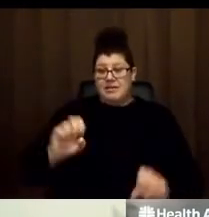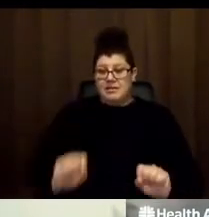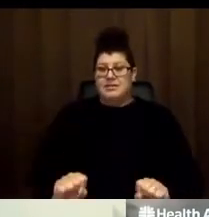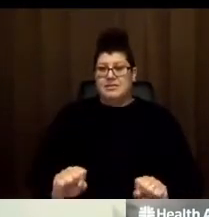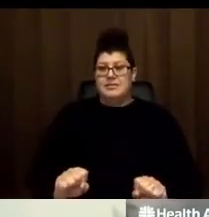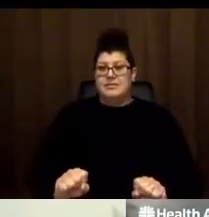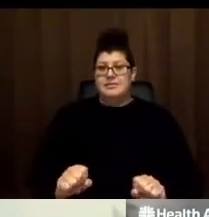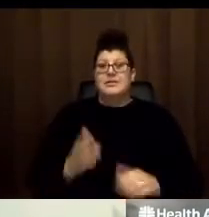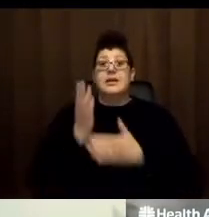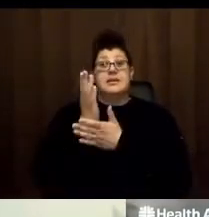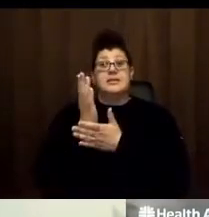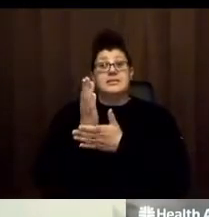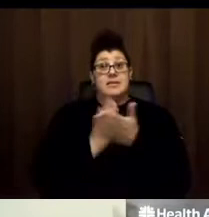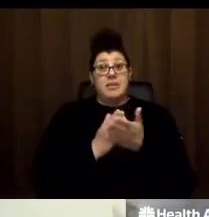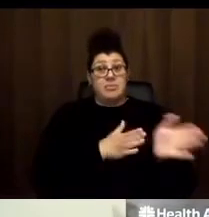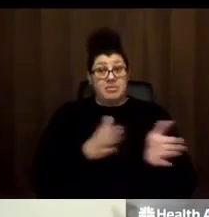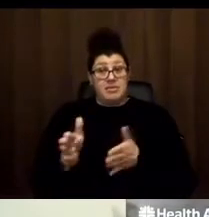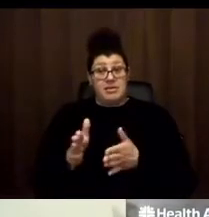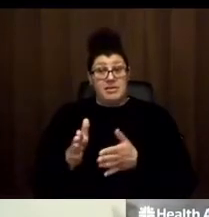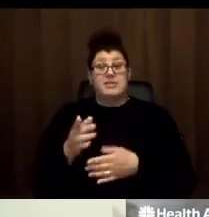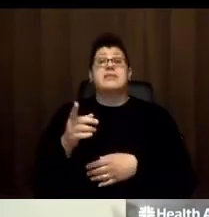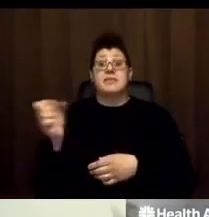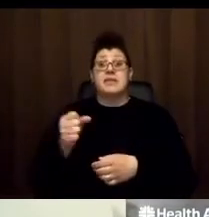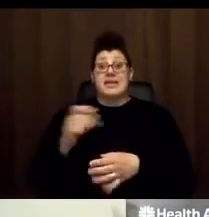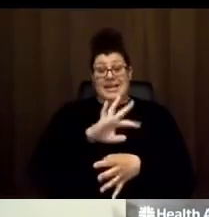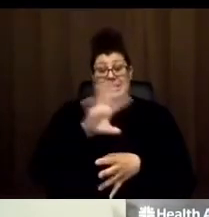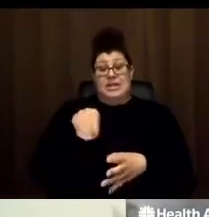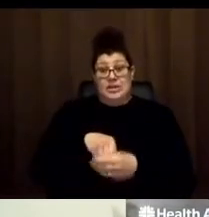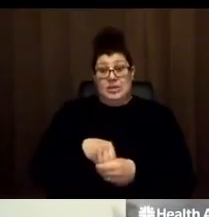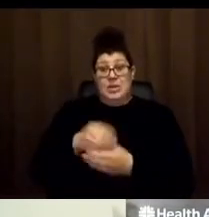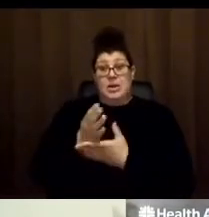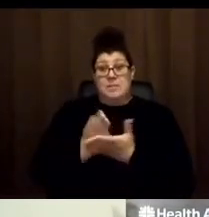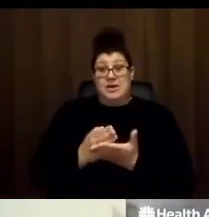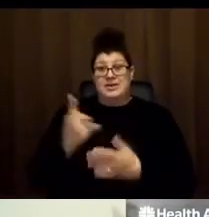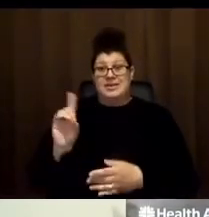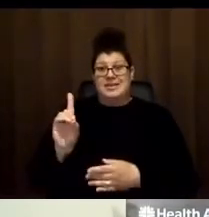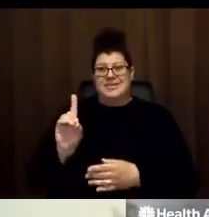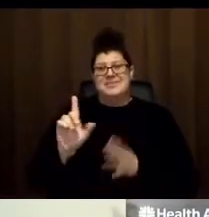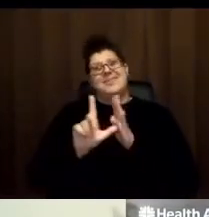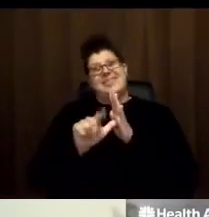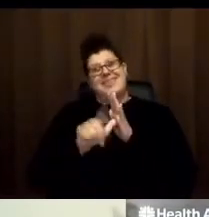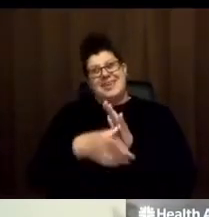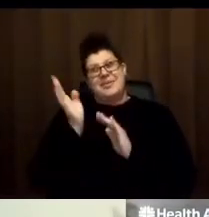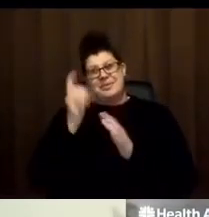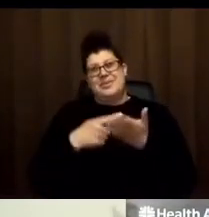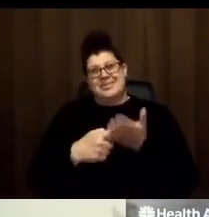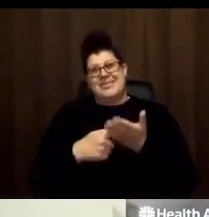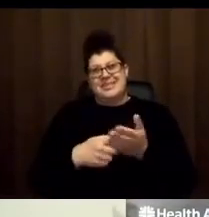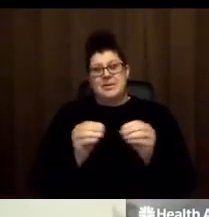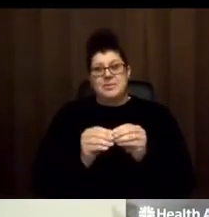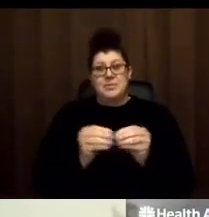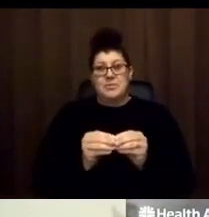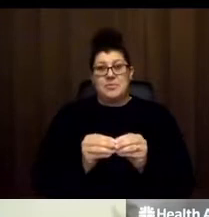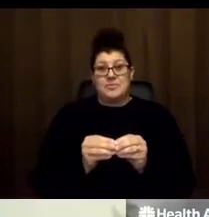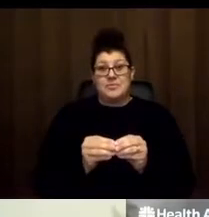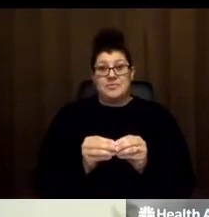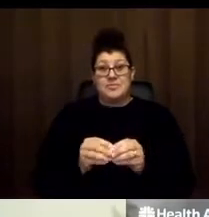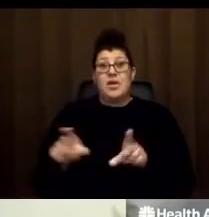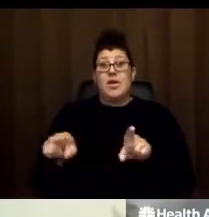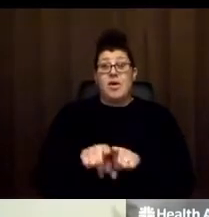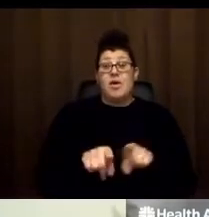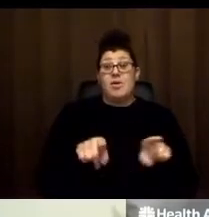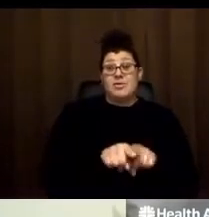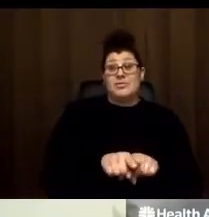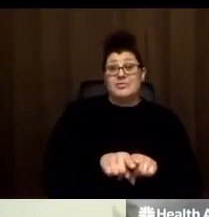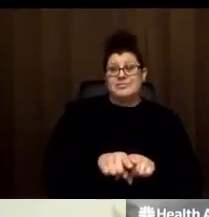some Medicare plans that do include a Part D, and we will talk about them a bit later. Now, there is even a lot more to know about Part